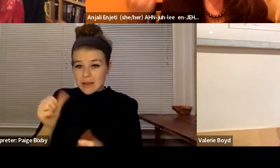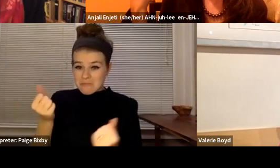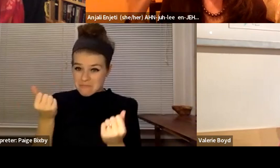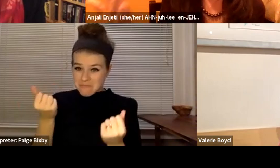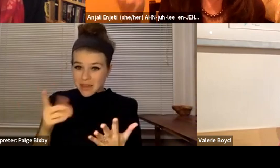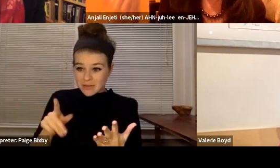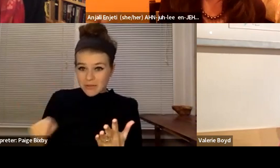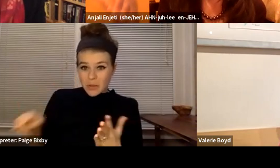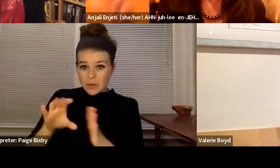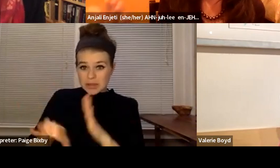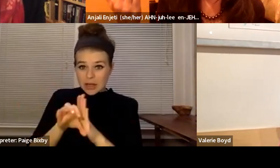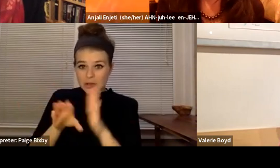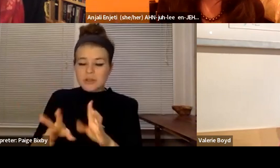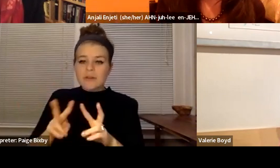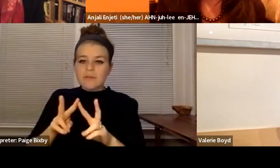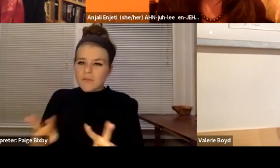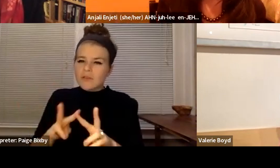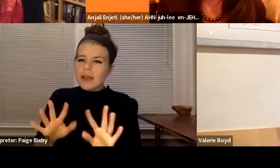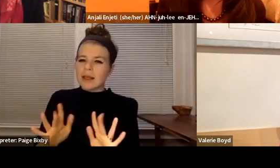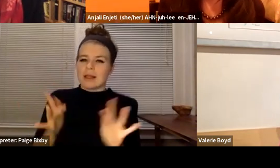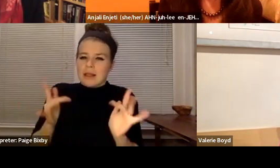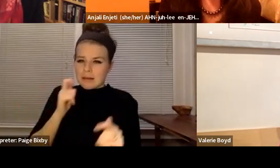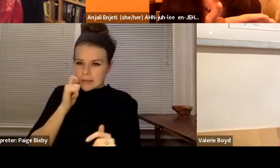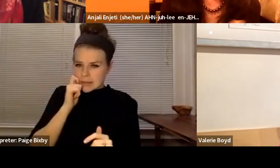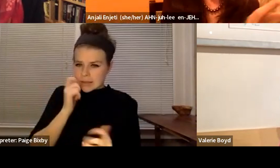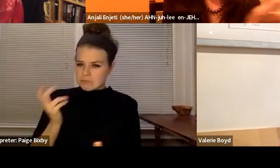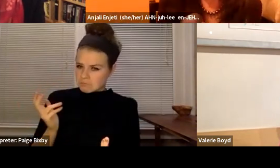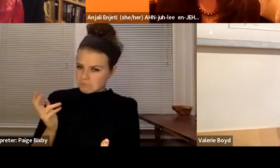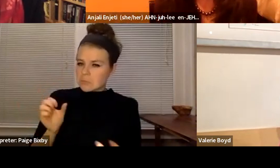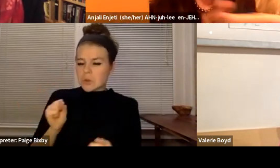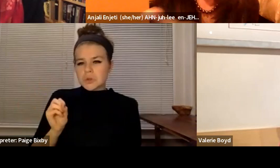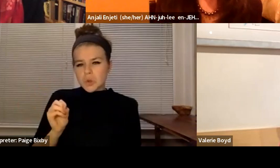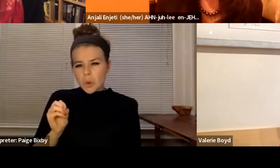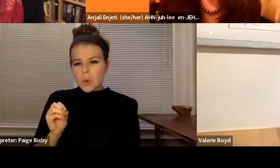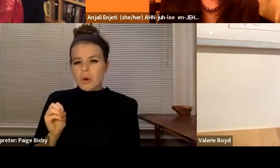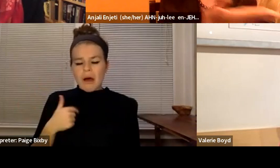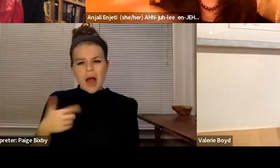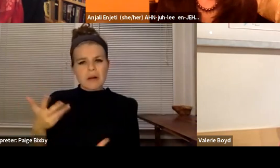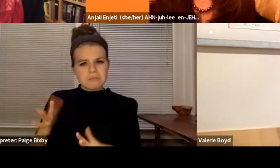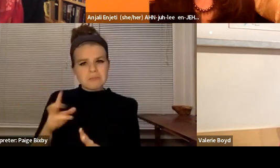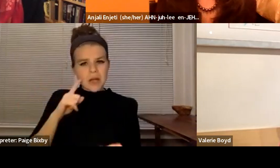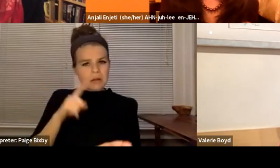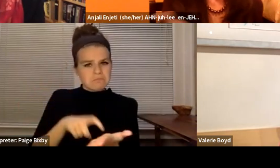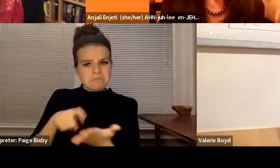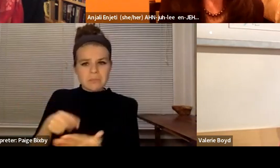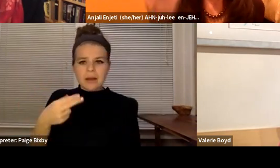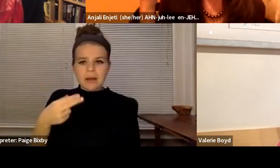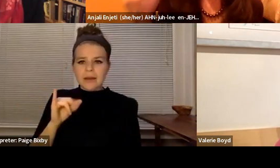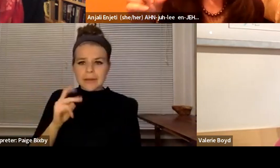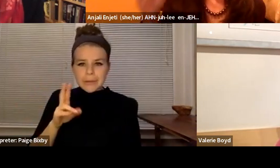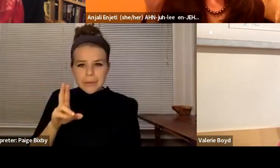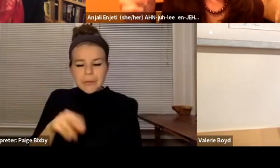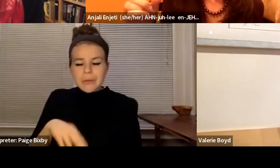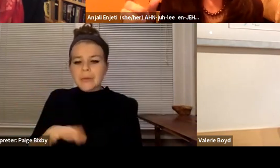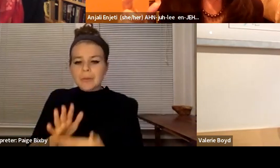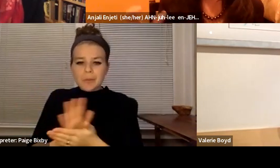characters are very, very light skinned. So I had seen all these, you know, Hindi movies and Telugu movies